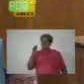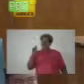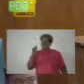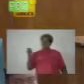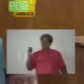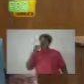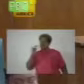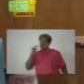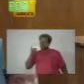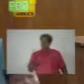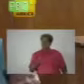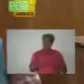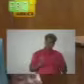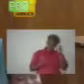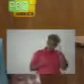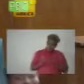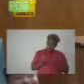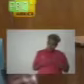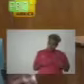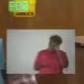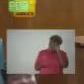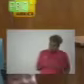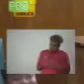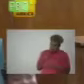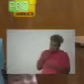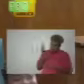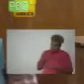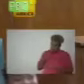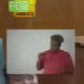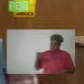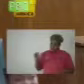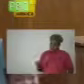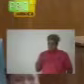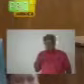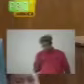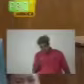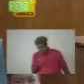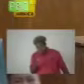better DJ than Beanie Man. And they say, but Beanie Man better than Michael Jackson. You're like, what?